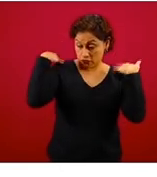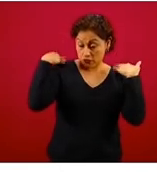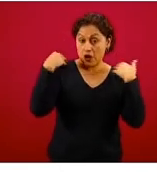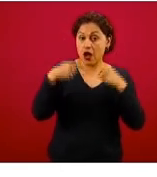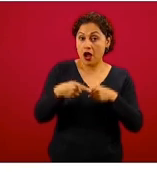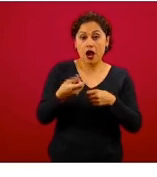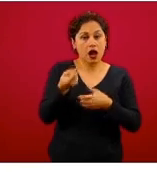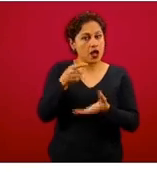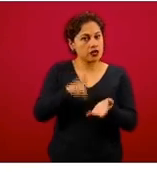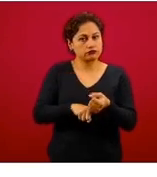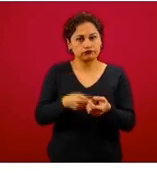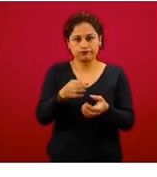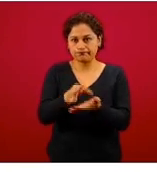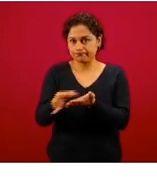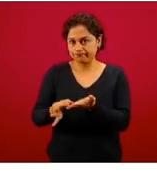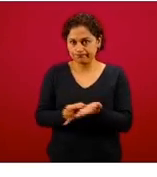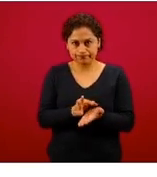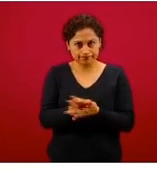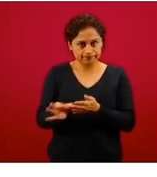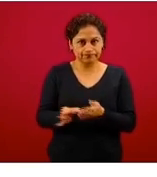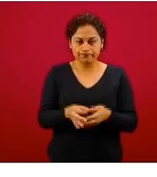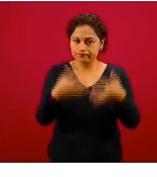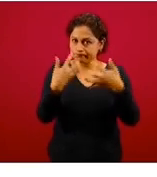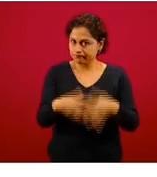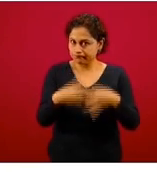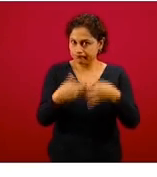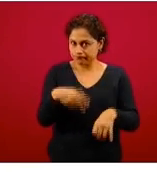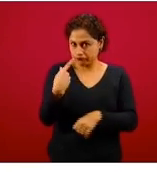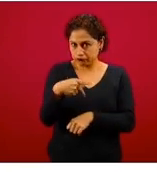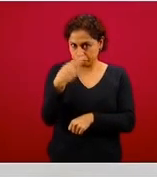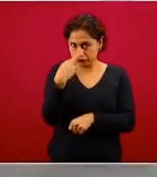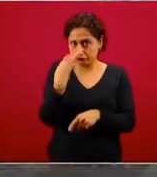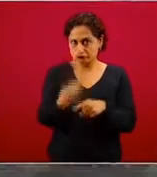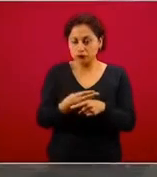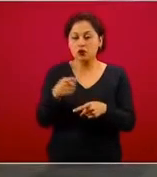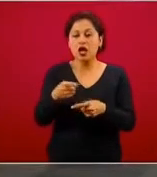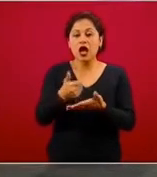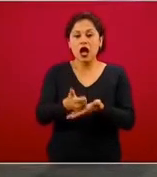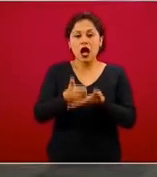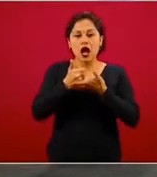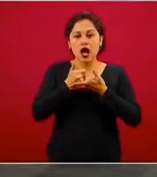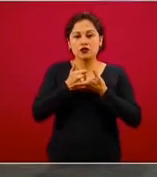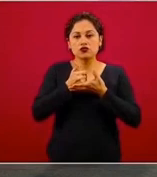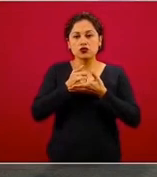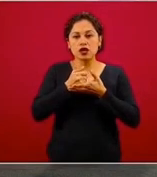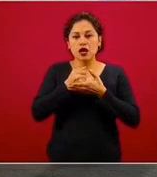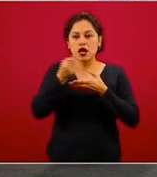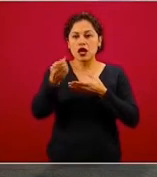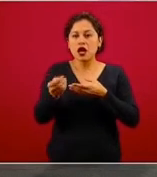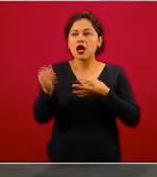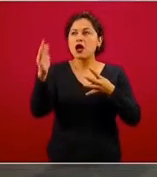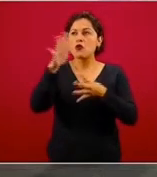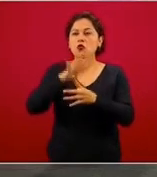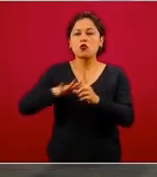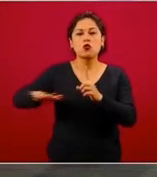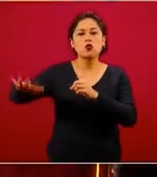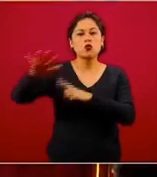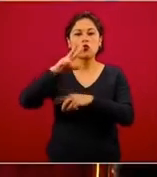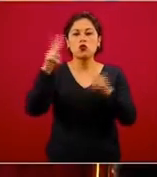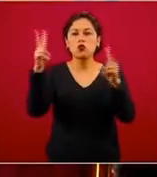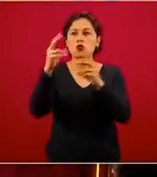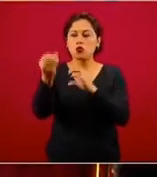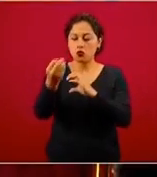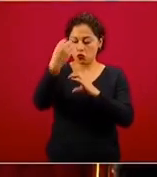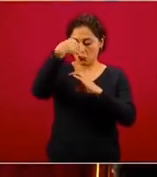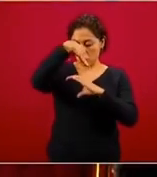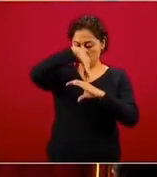2. Pneumocytes type 1 and pneumocytes type 2. The type 2 are very important to